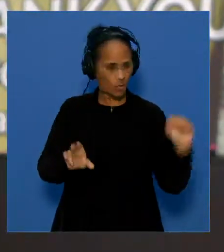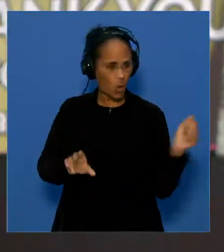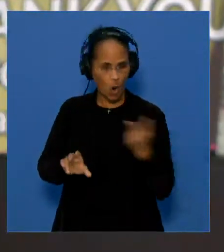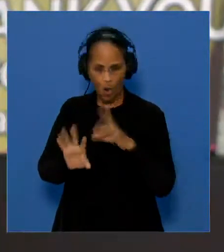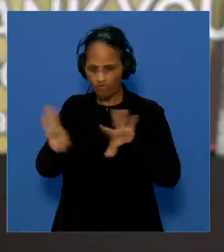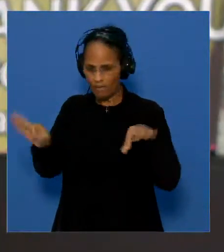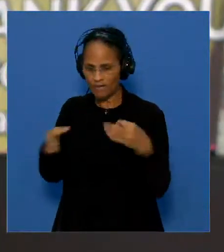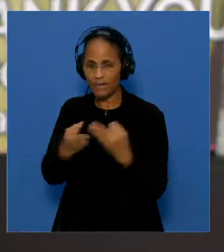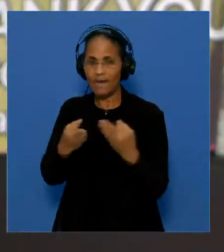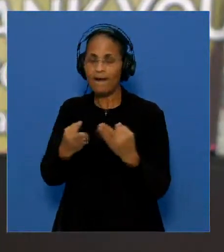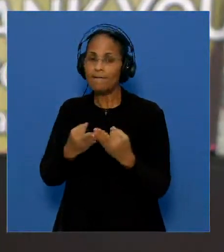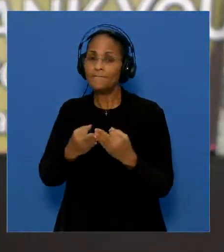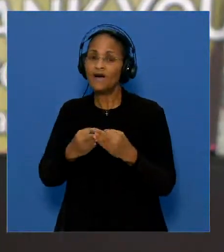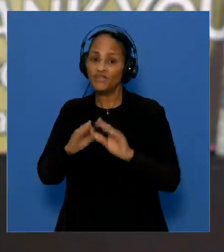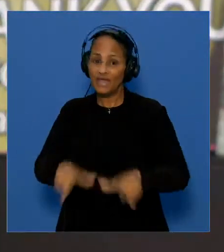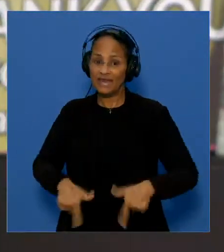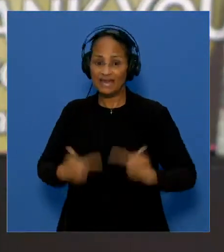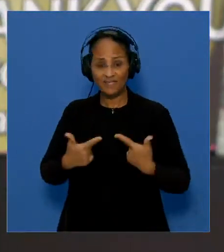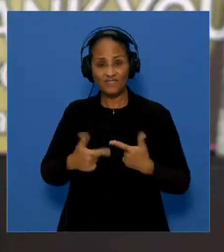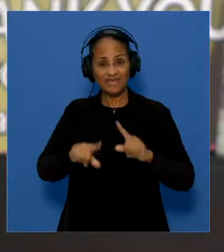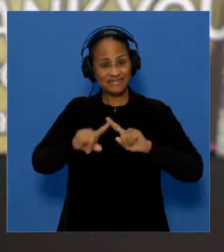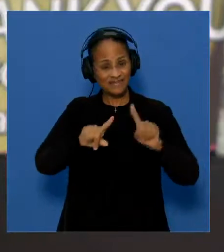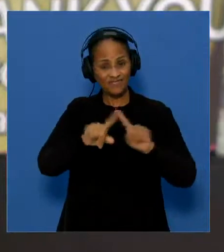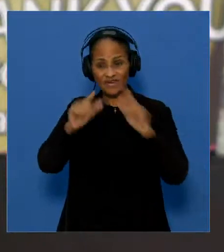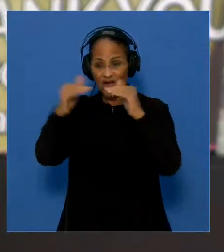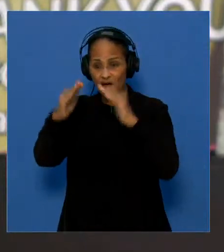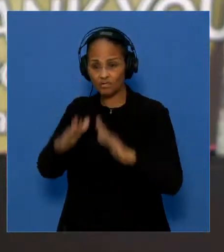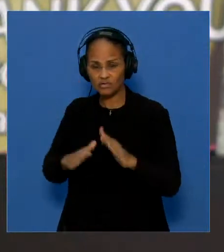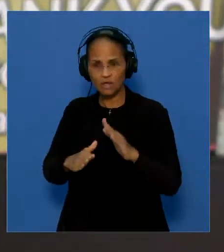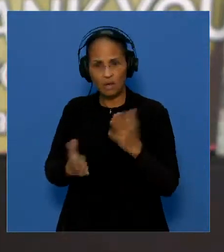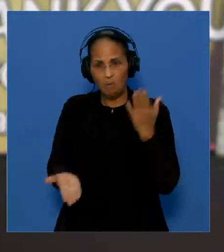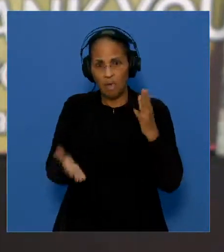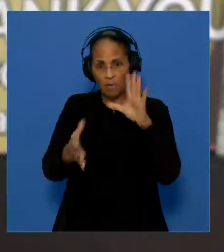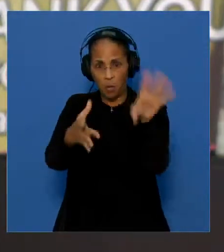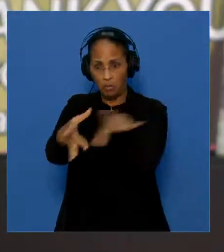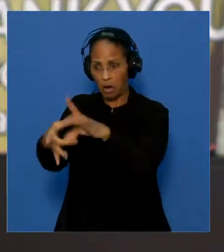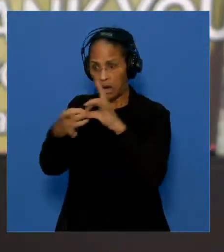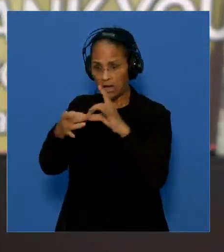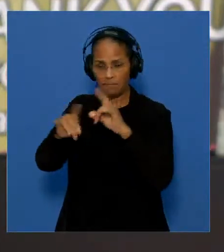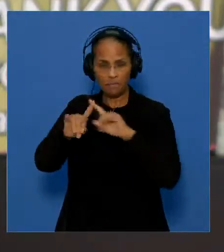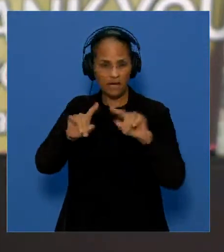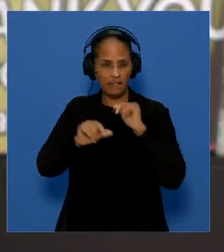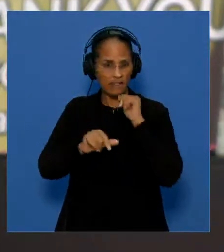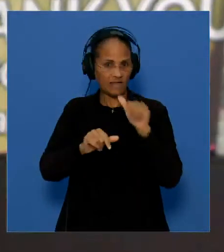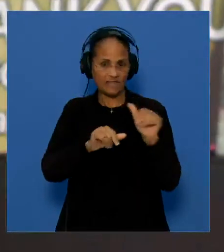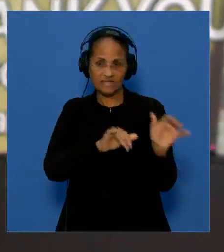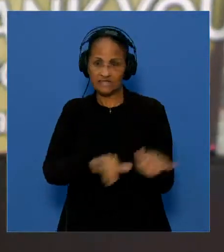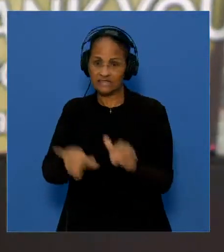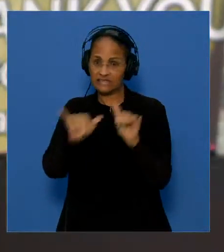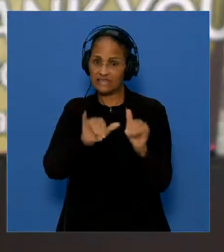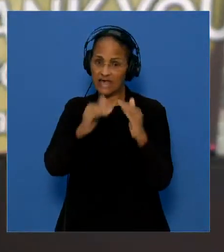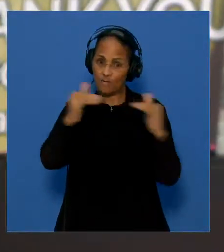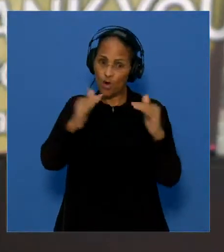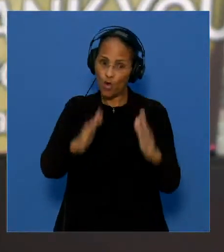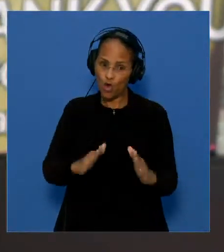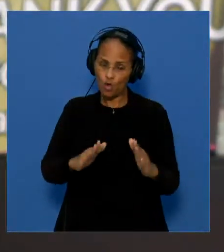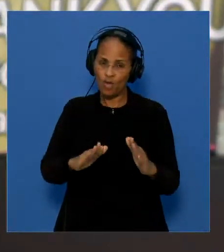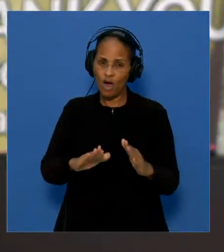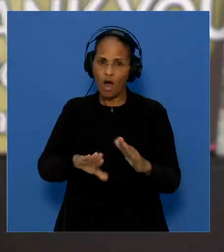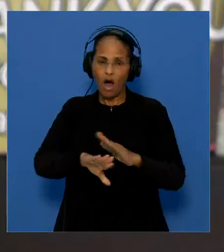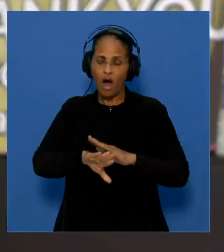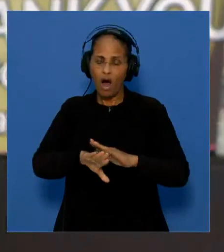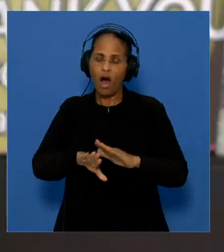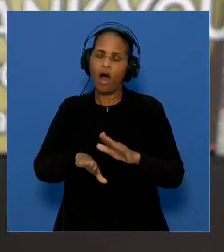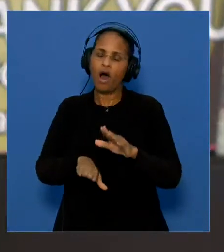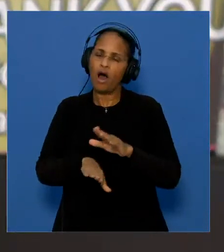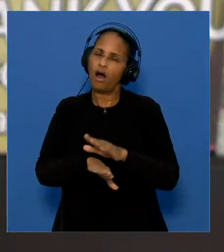they live in several households. That's not what we're speaking about. You and I are probably related, but we don't live in the same household. And I'm not trying to make light of it.